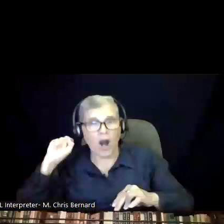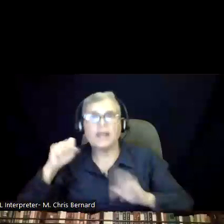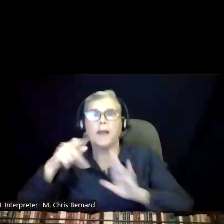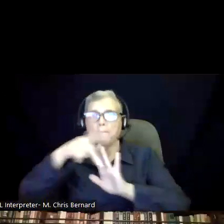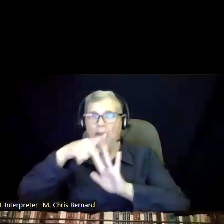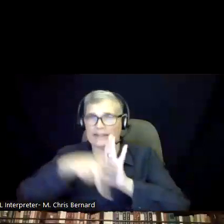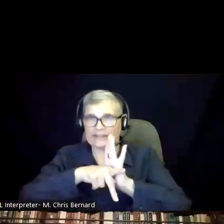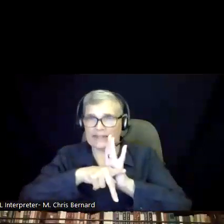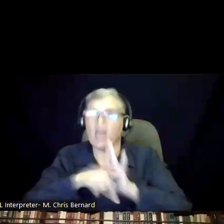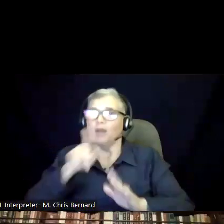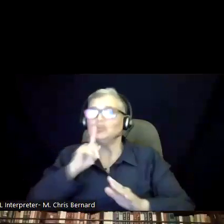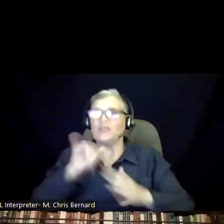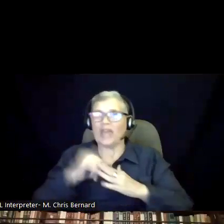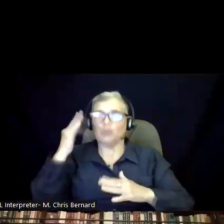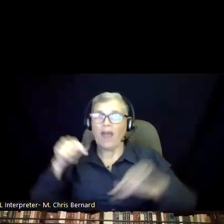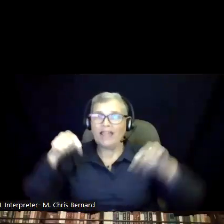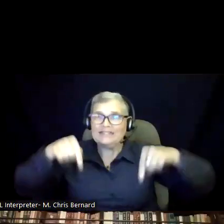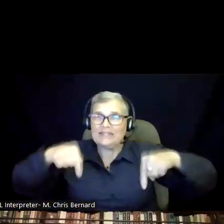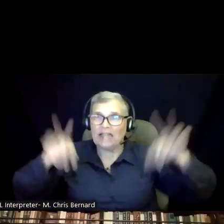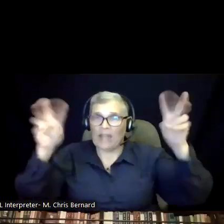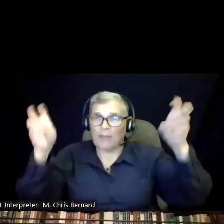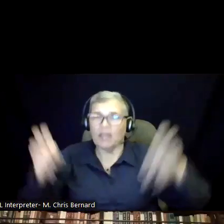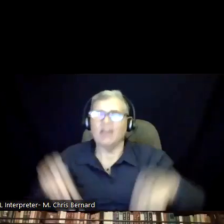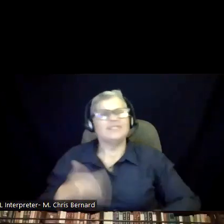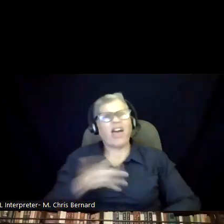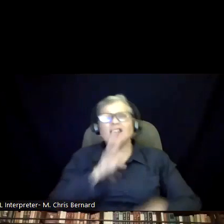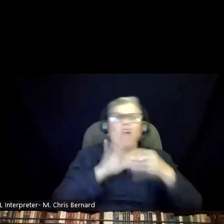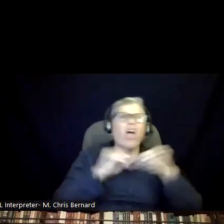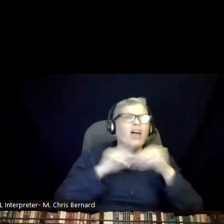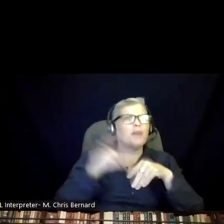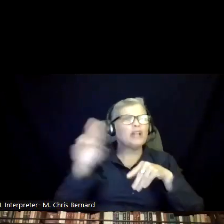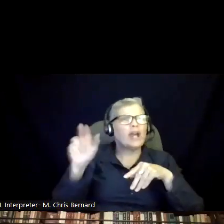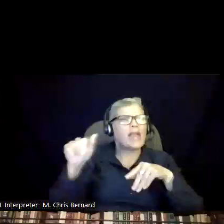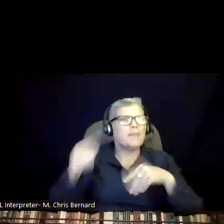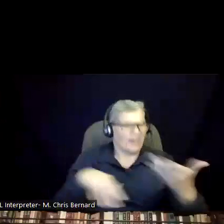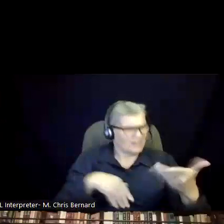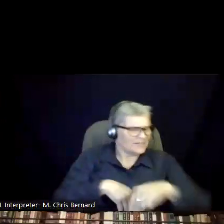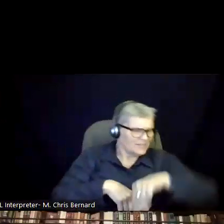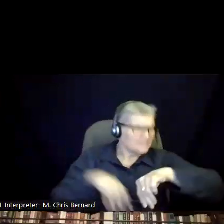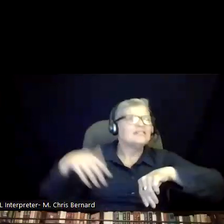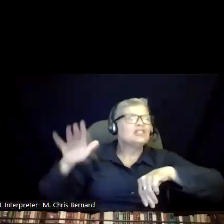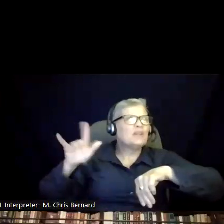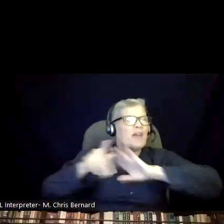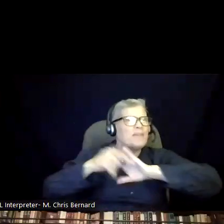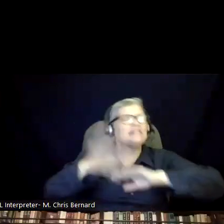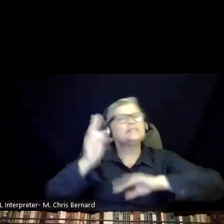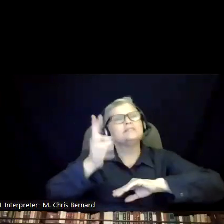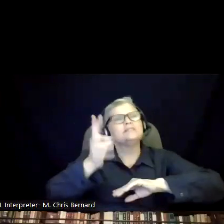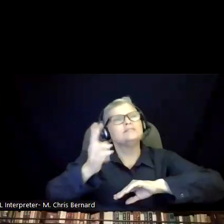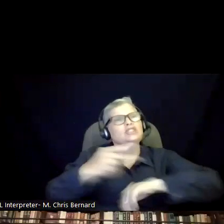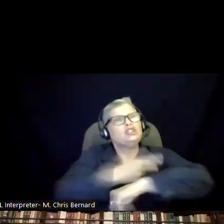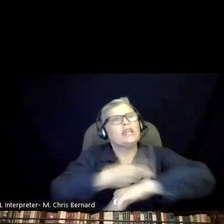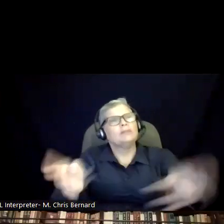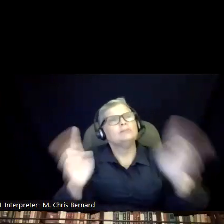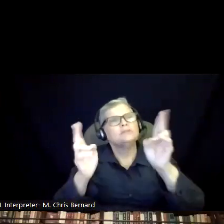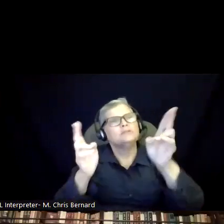sure y'all have been thinking, man, this guy has been talking about the North American model for 25 minutes. When are we going to get to some sheep? Because that's